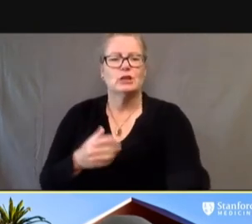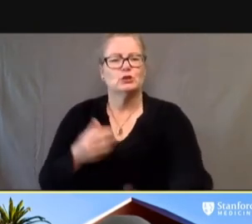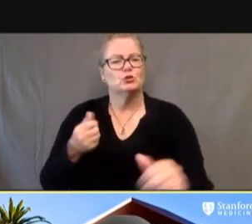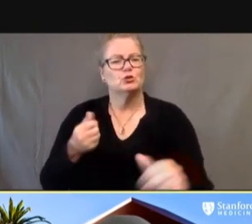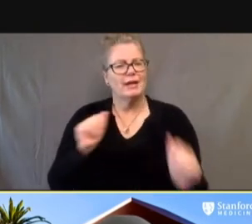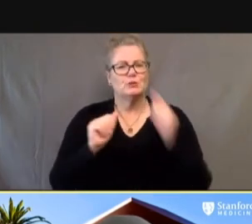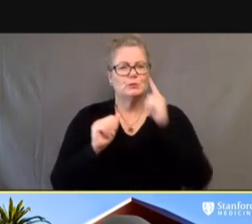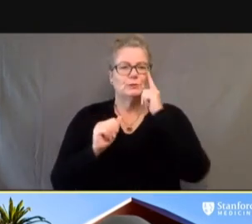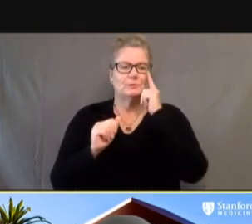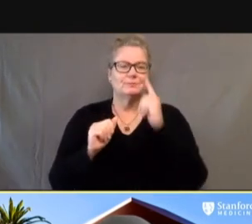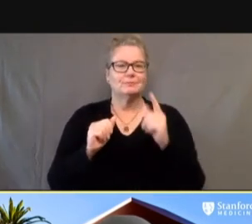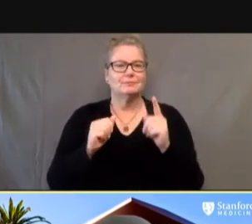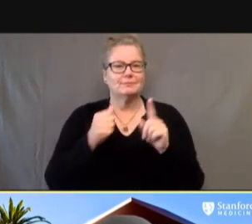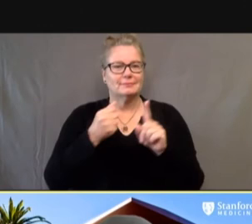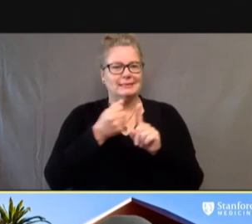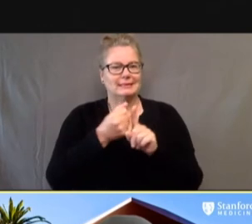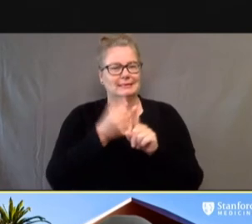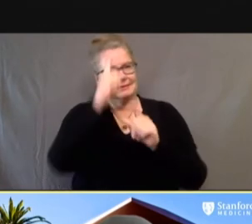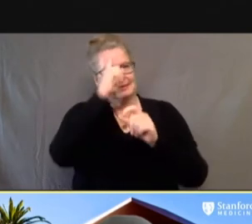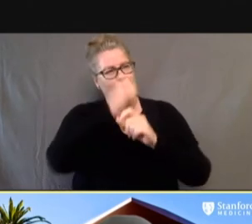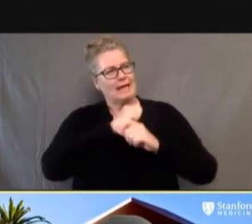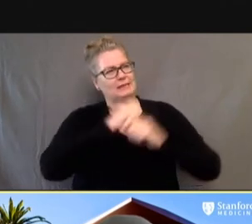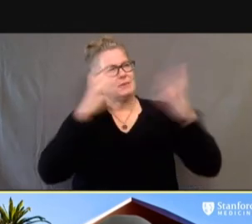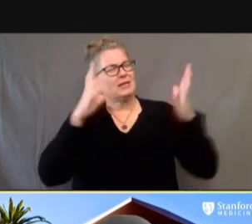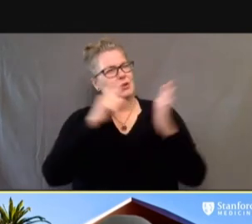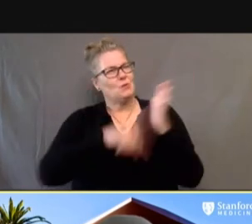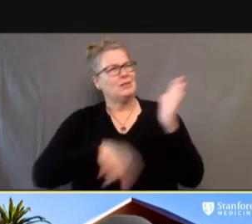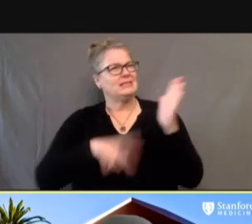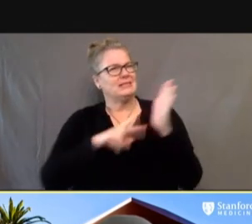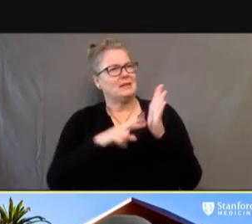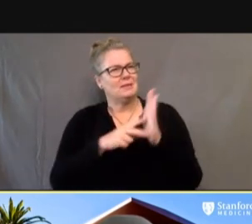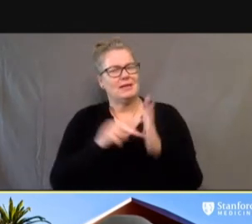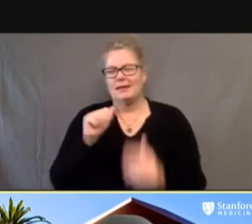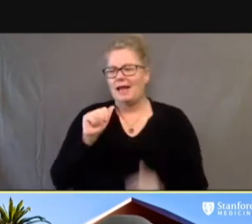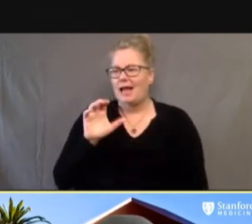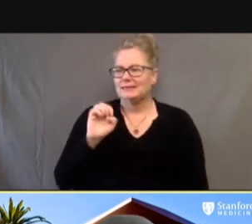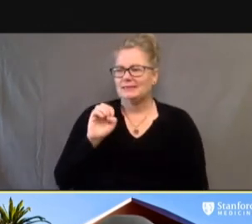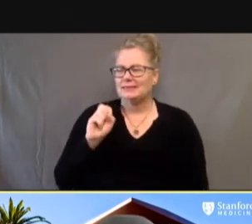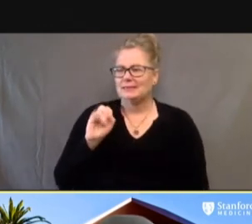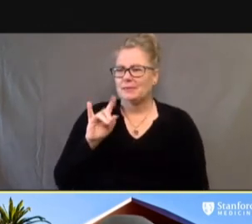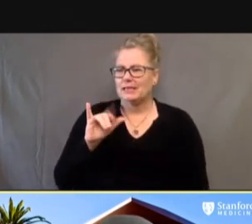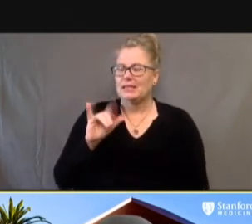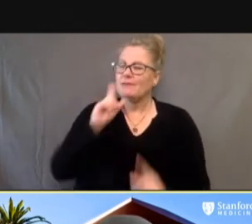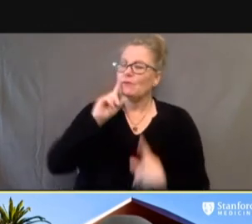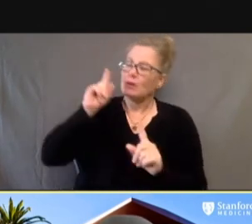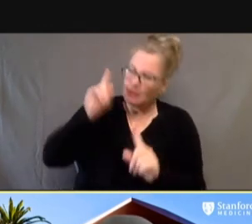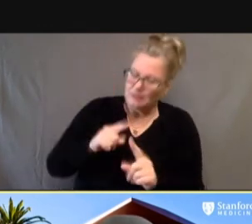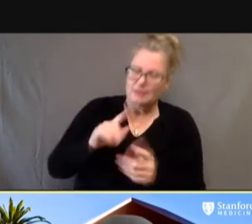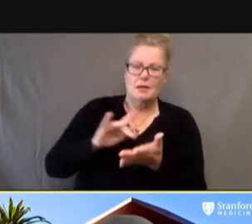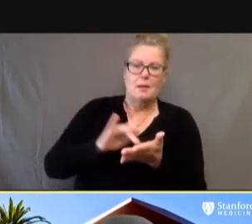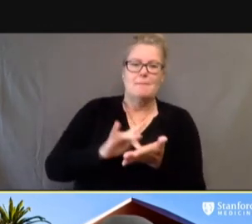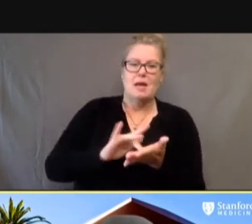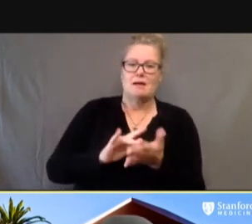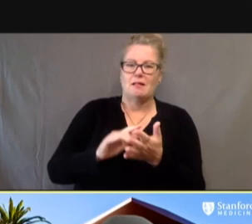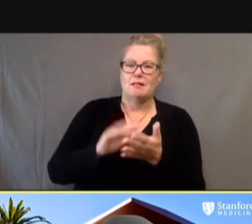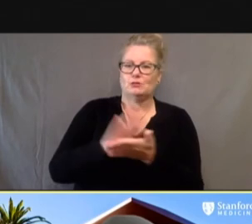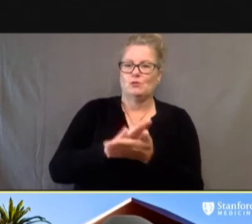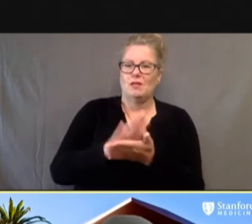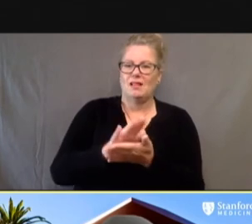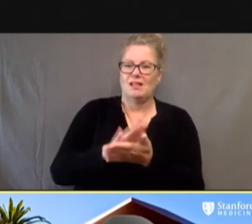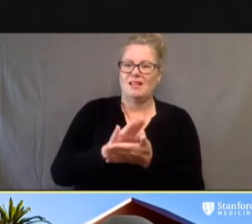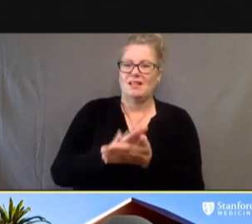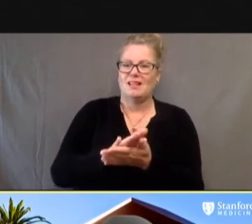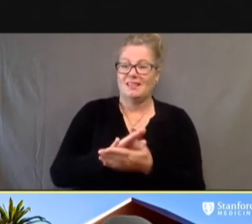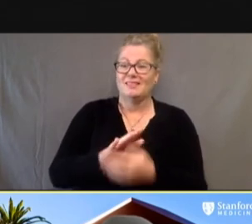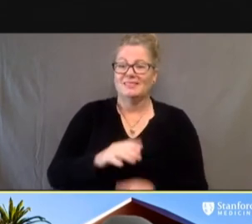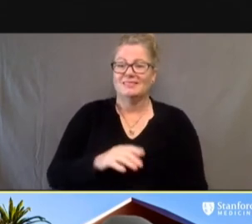of the accessibility office in what it really means for medical education specifically to be accessible. And with the number of